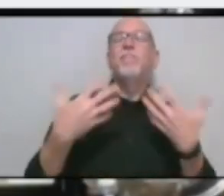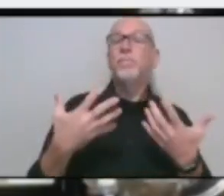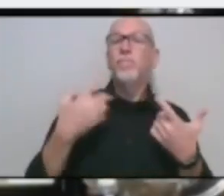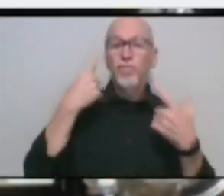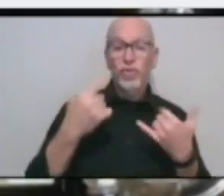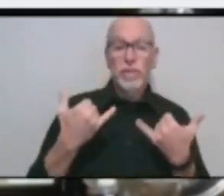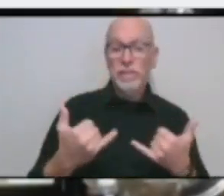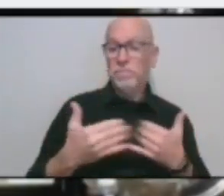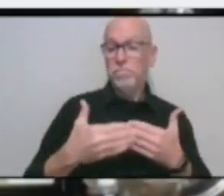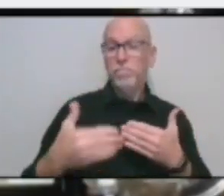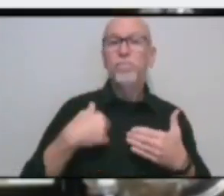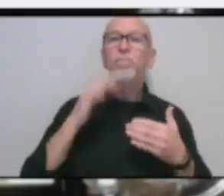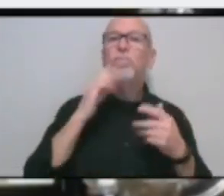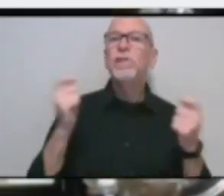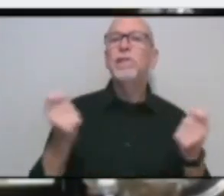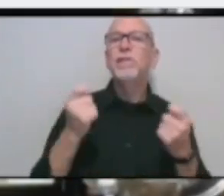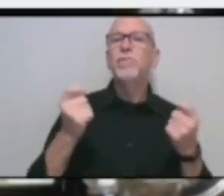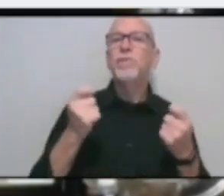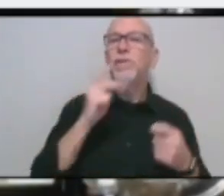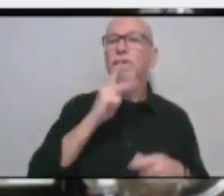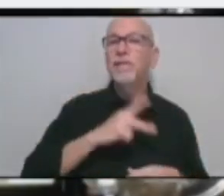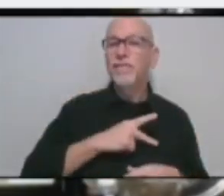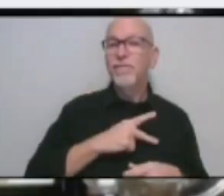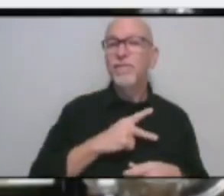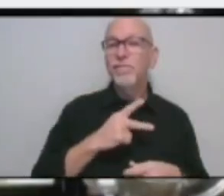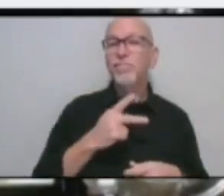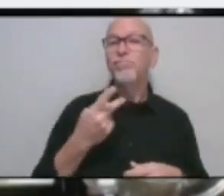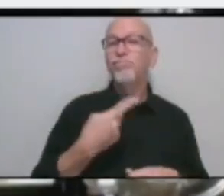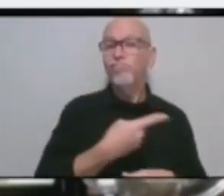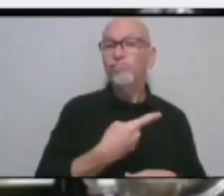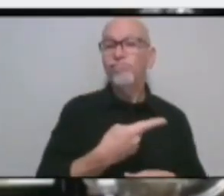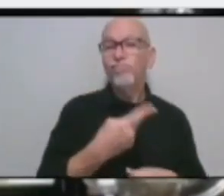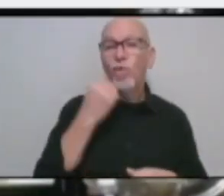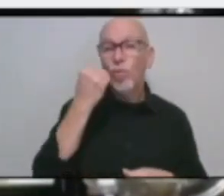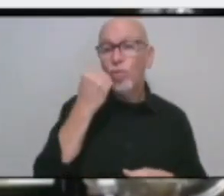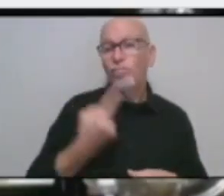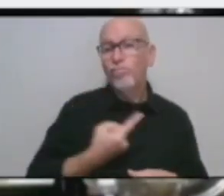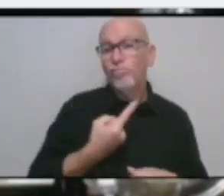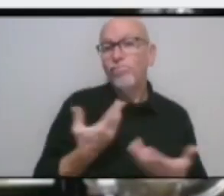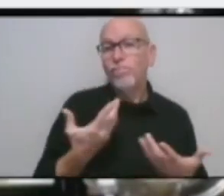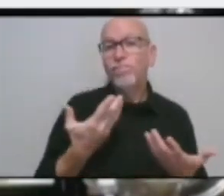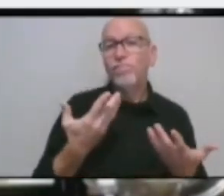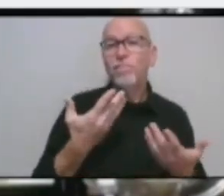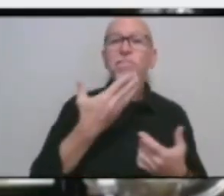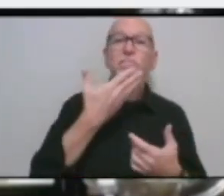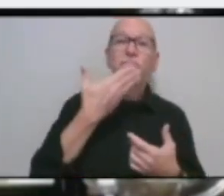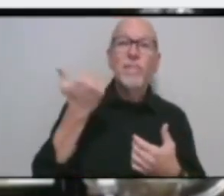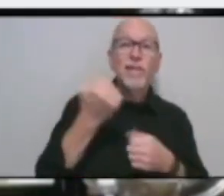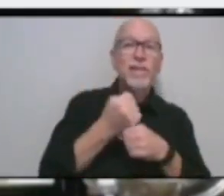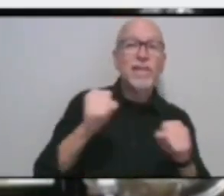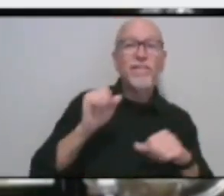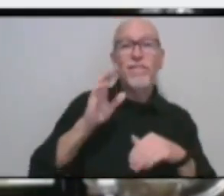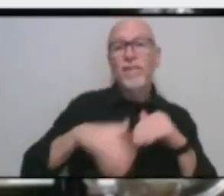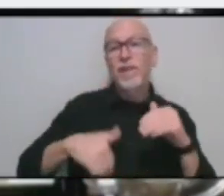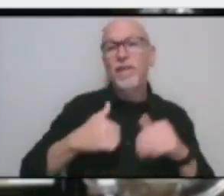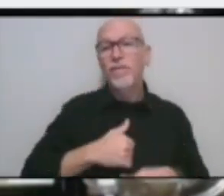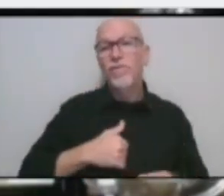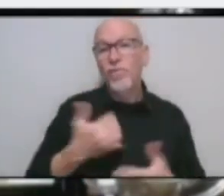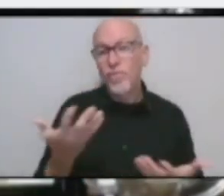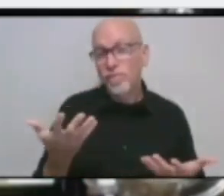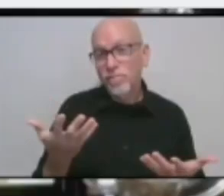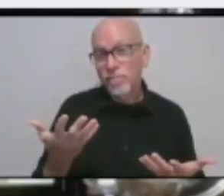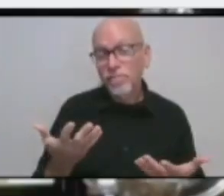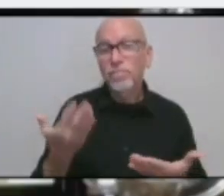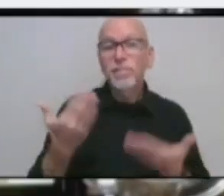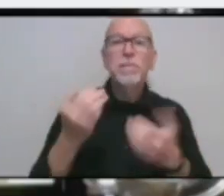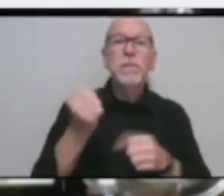celebrating Thanksgiving home alone. Better safe than sorry. Maybe we'll make up for it next year with family from